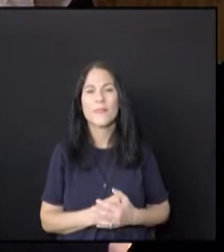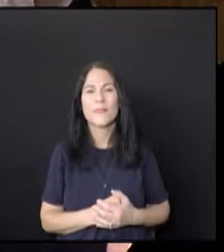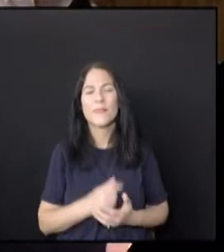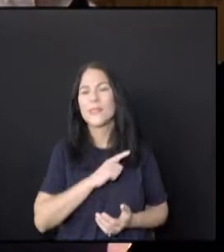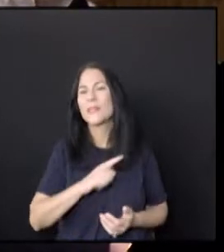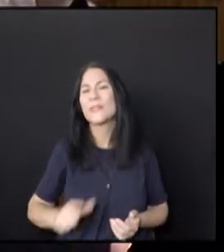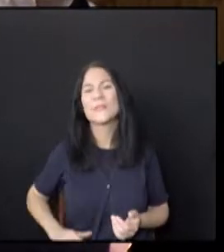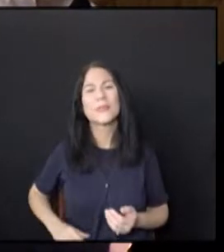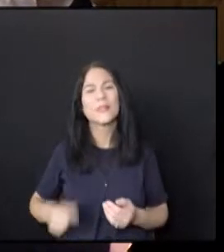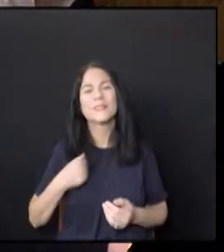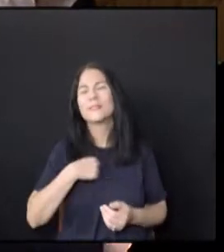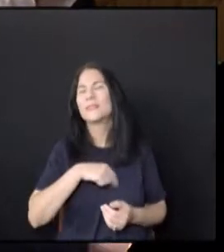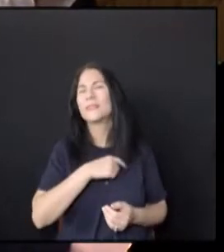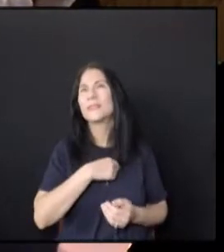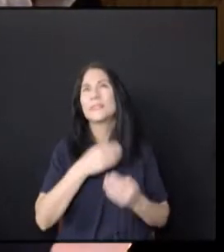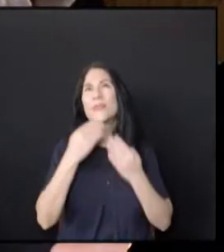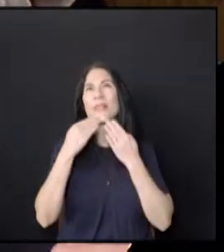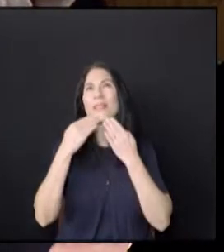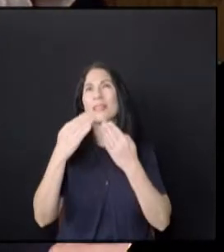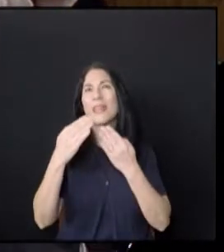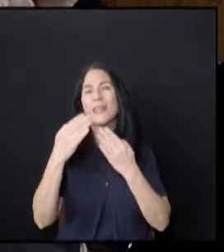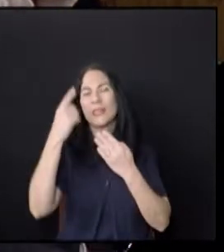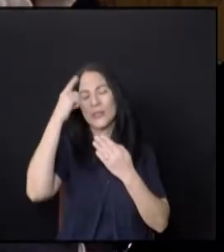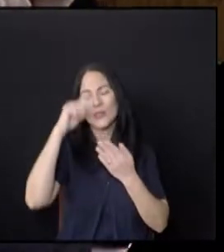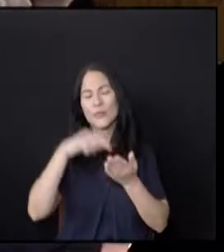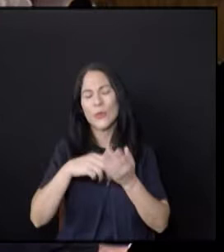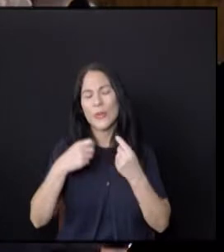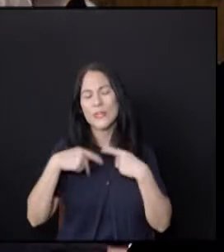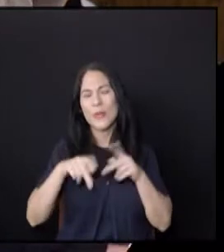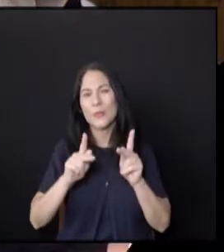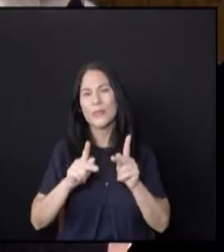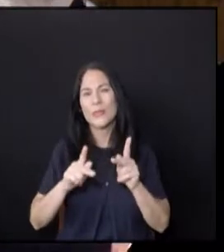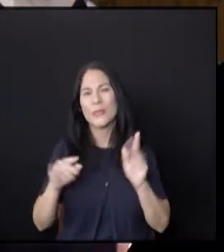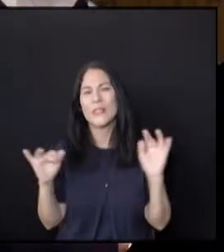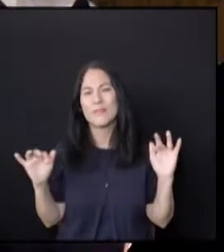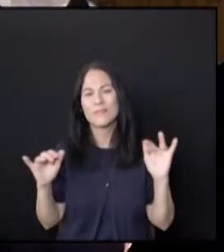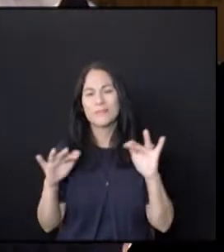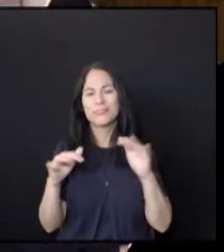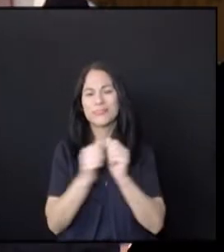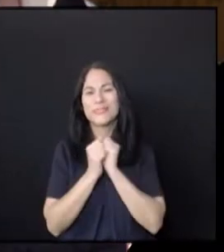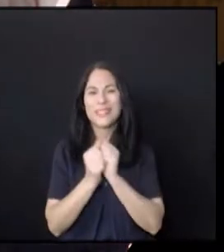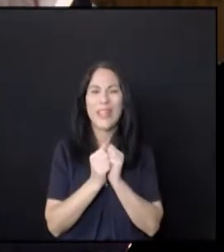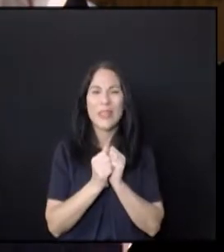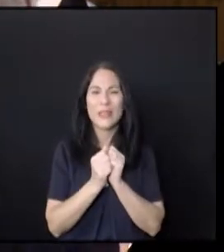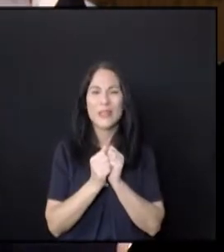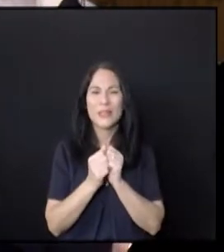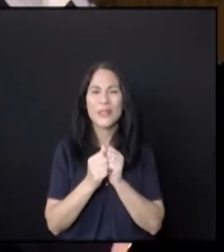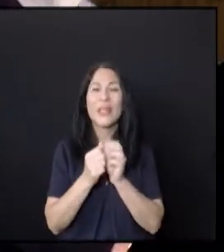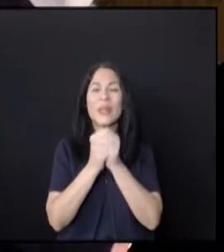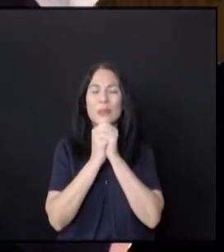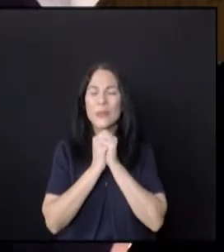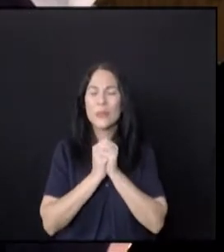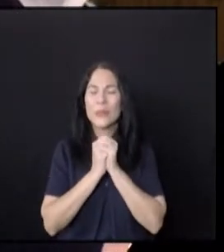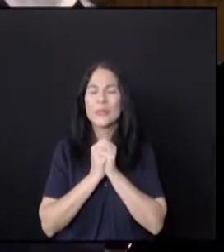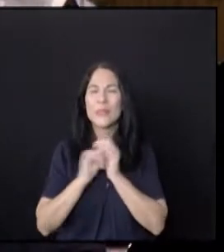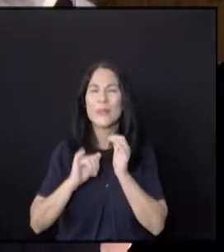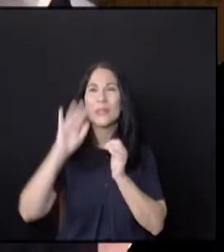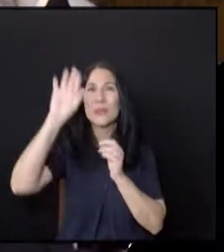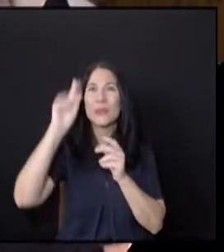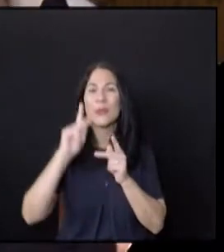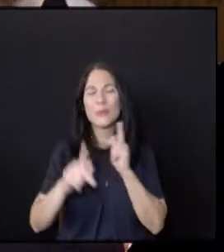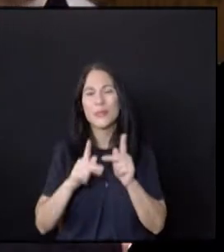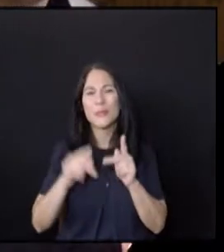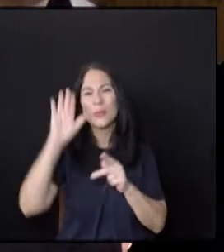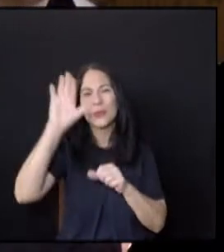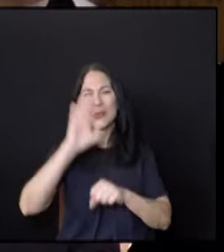Lord, we thank you for this opportunity to come together in worship as your people, as your